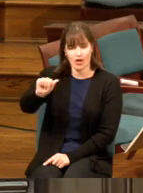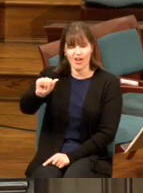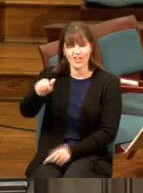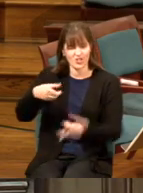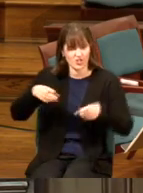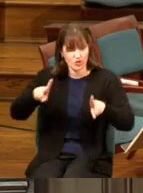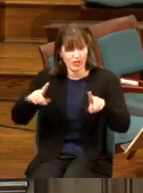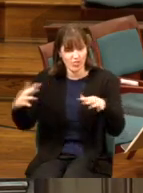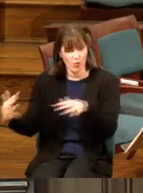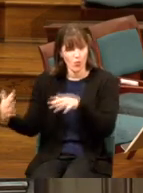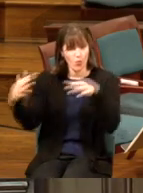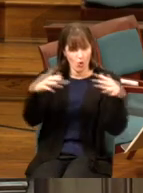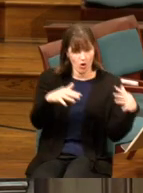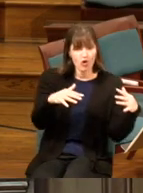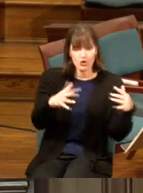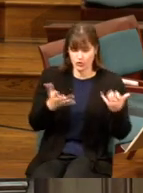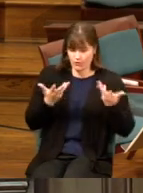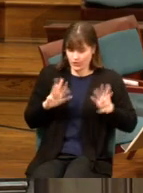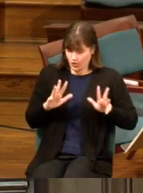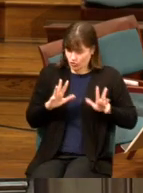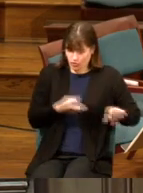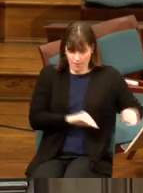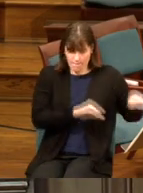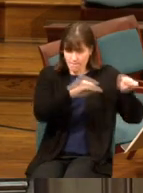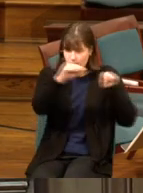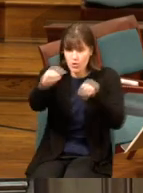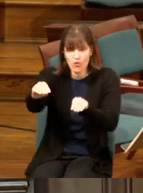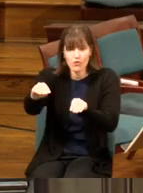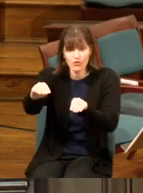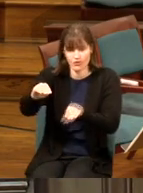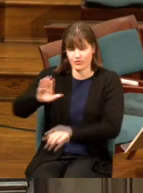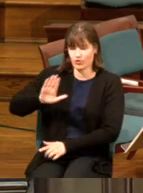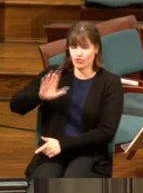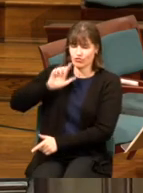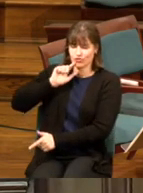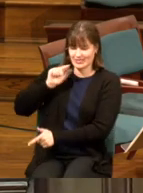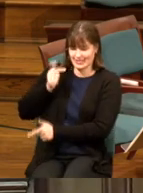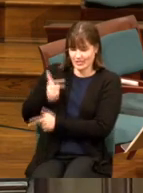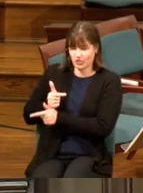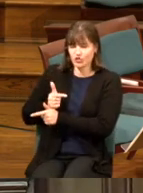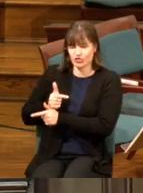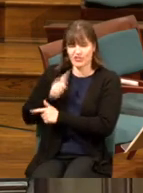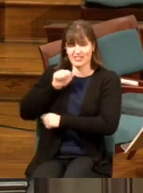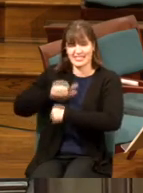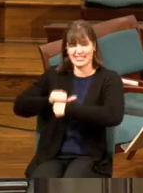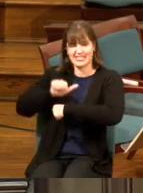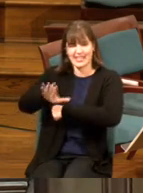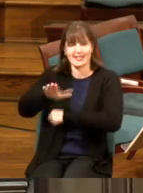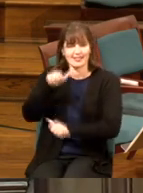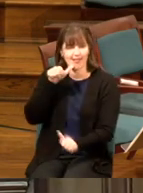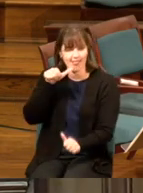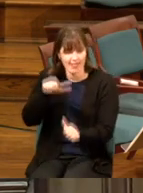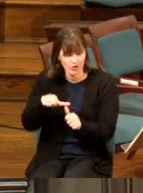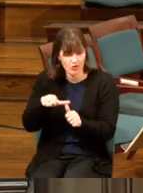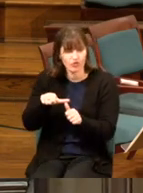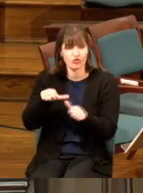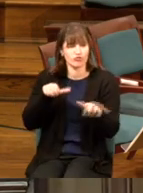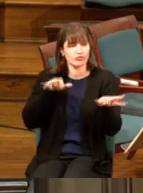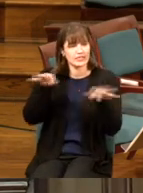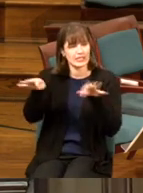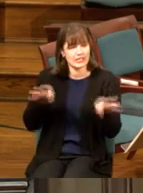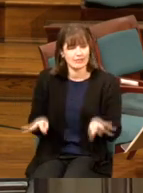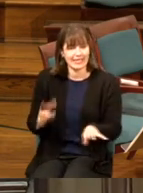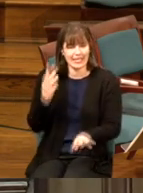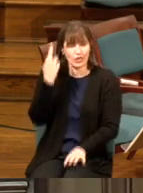away, she pens a letter to her sister back home explaining why